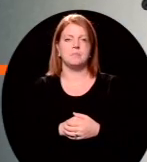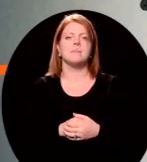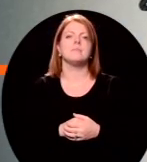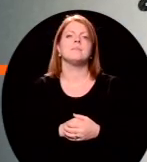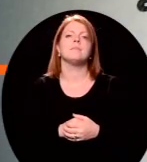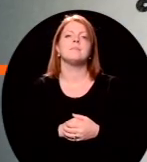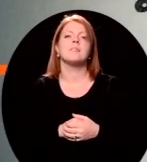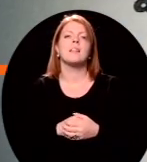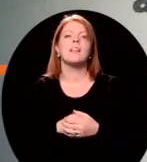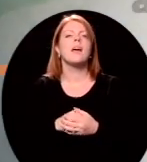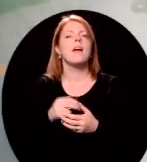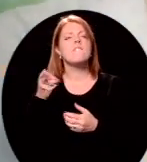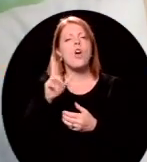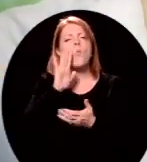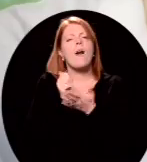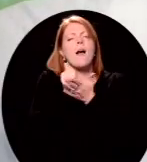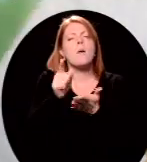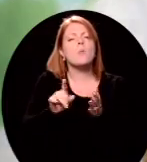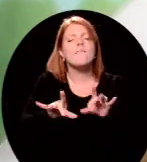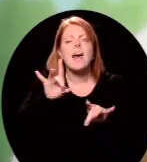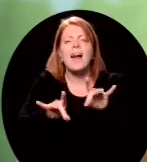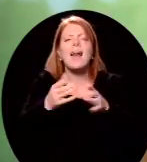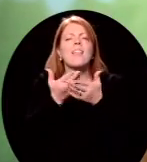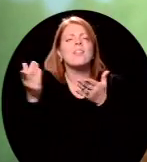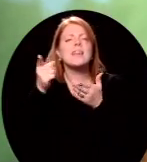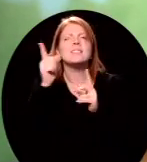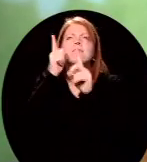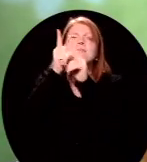It helps you find what you're looking for in